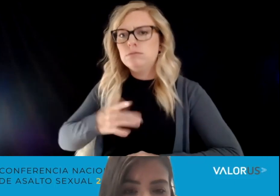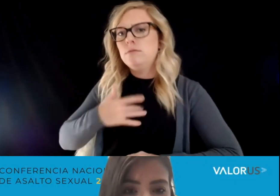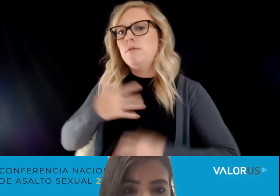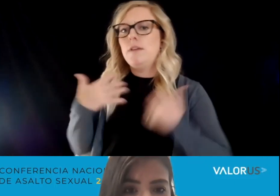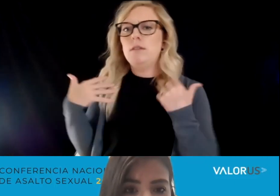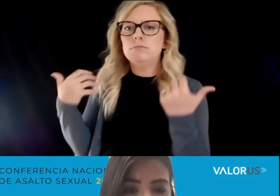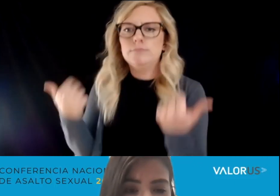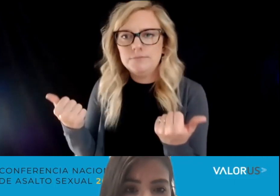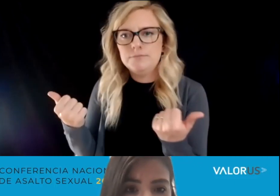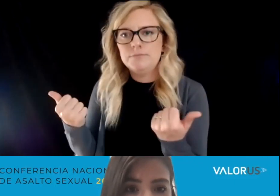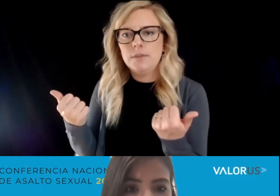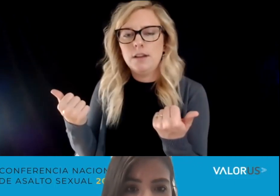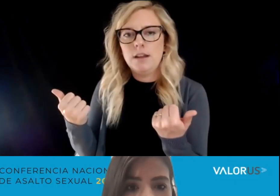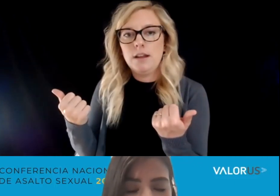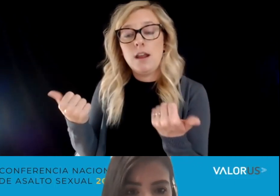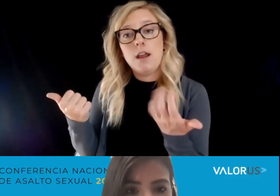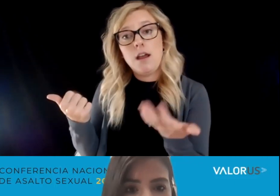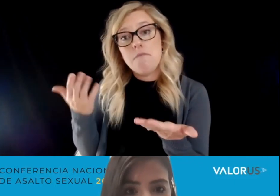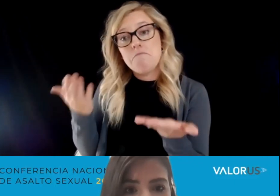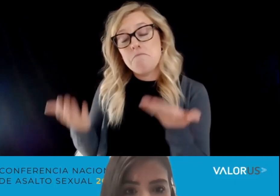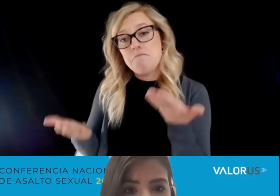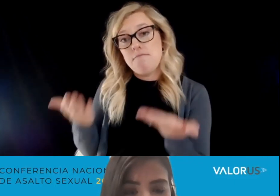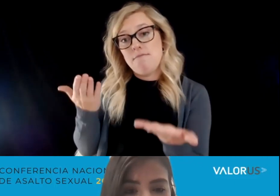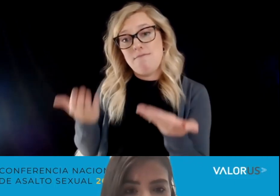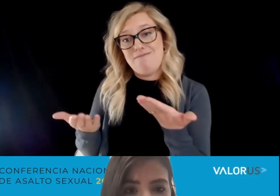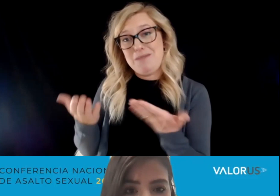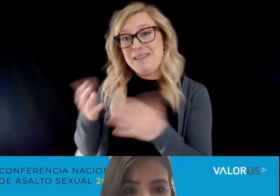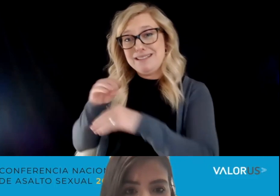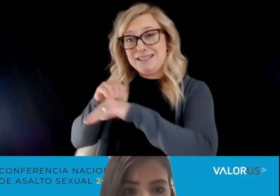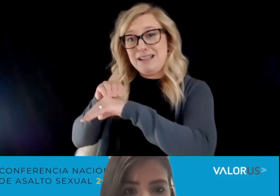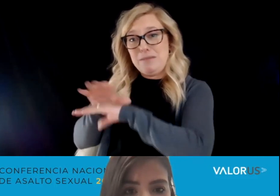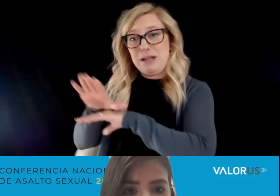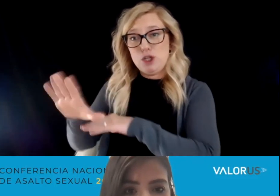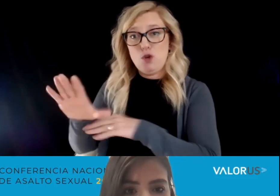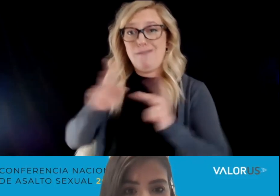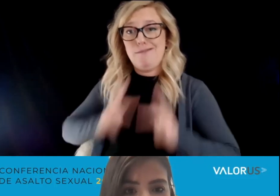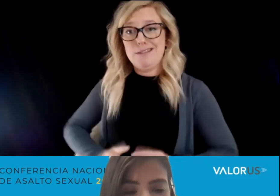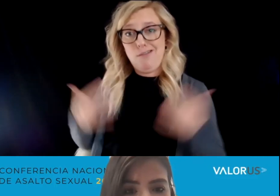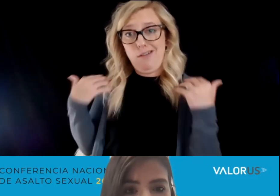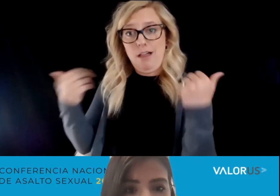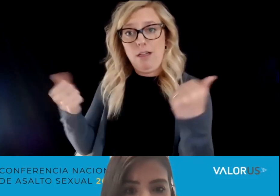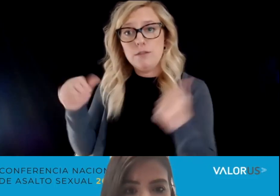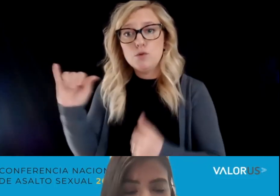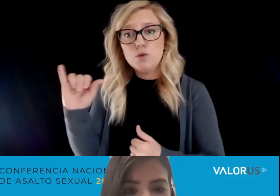And, of course, it might be even impacting your health. So, I think that's the first step.